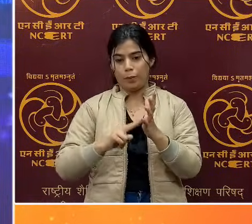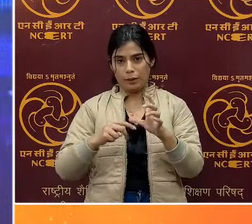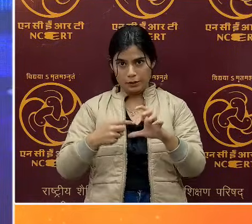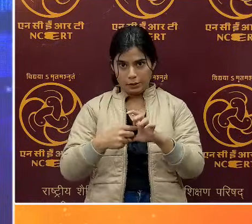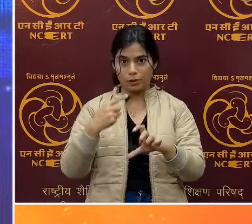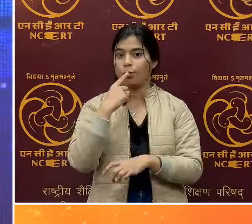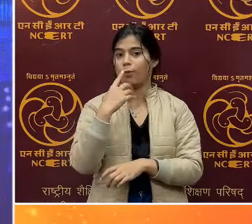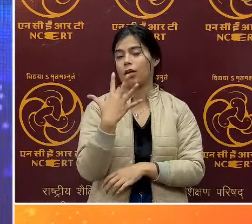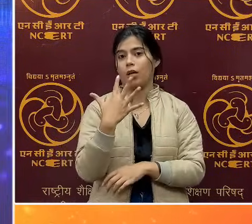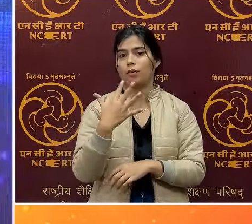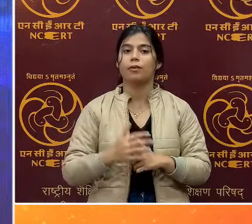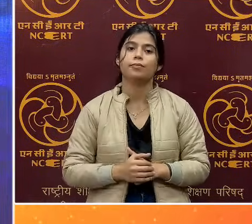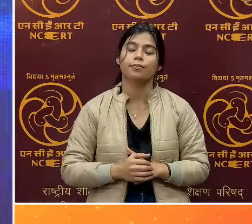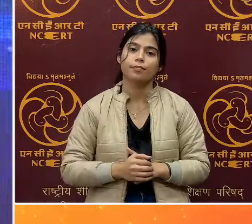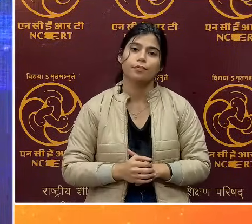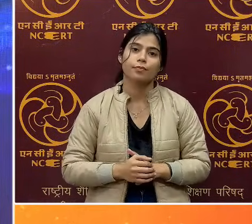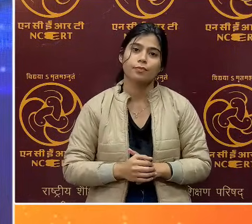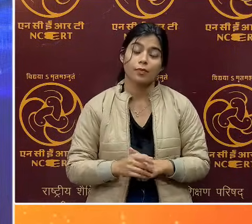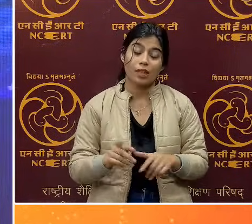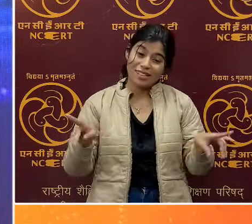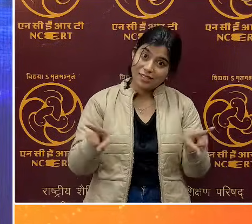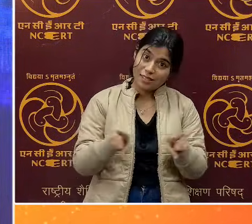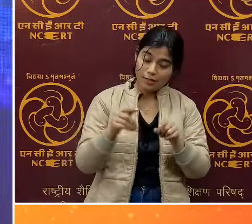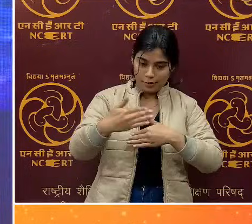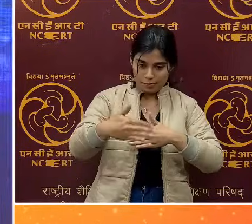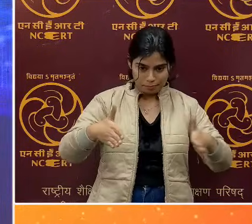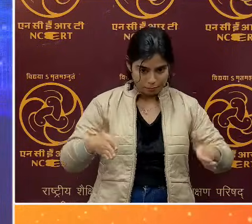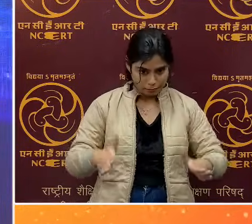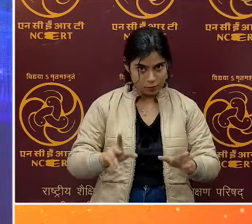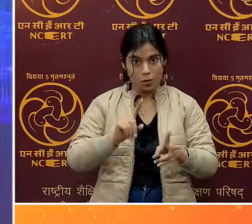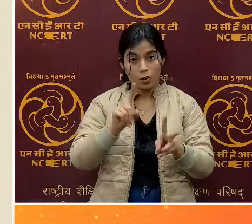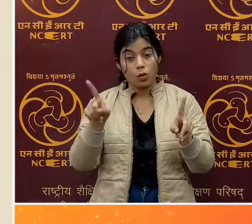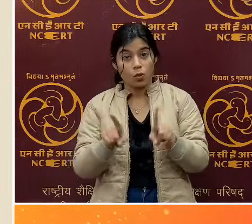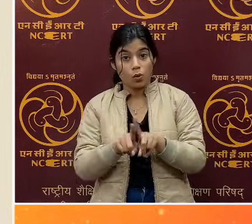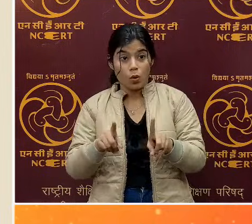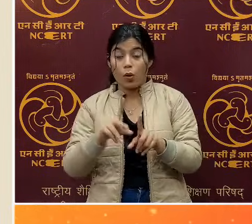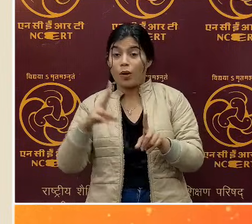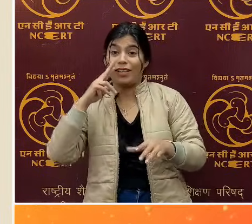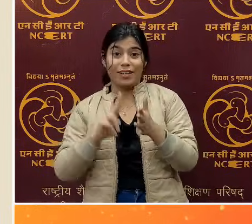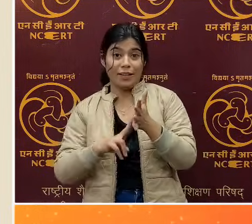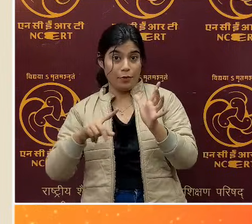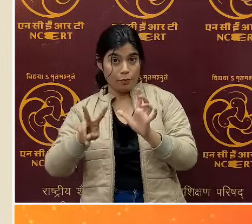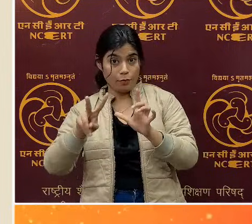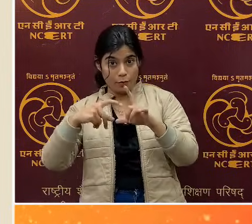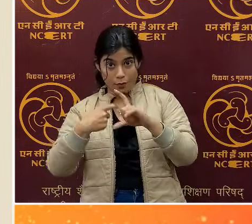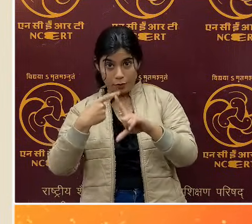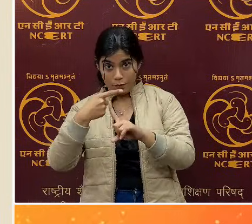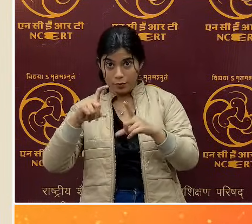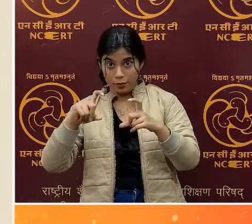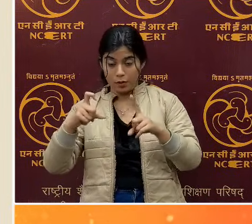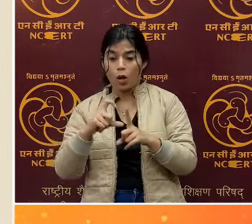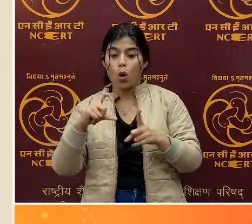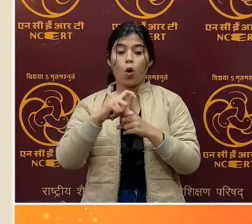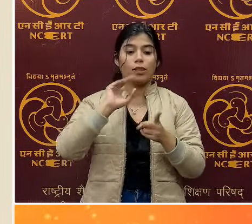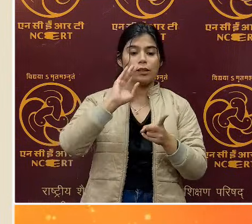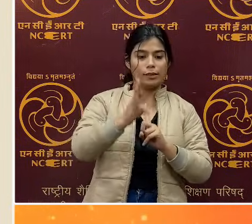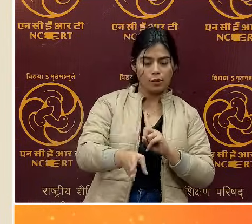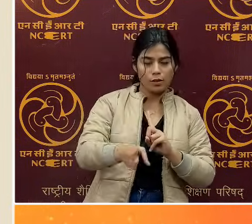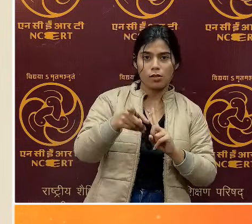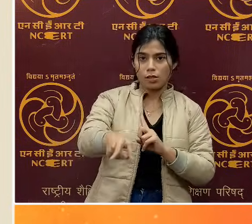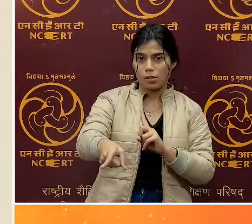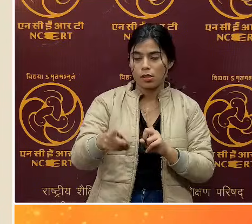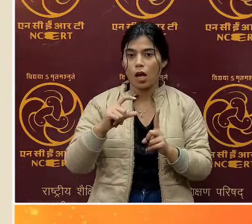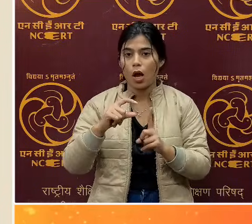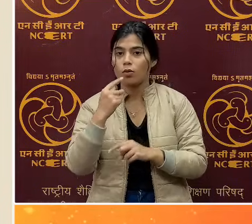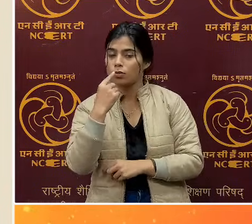upright, it is of same size, it is laterally inverted, and the distance between the